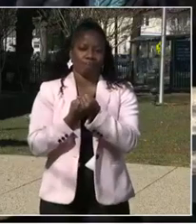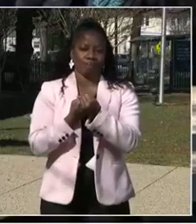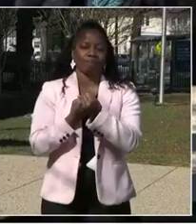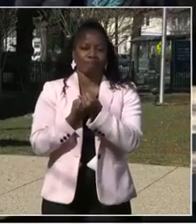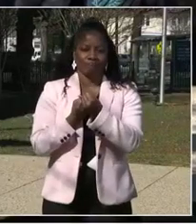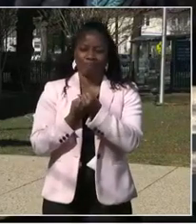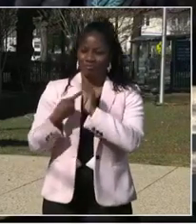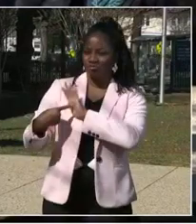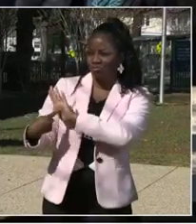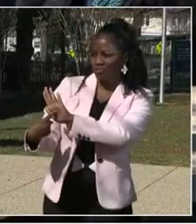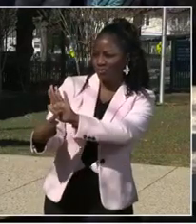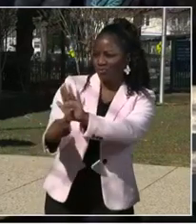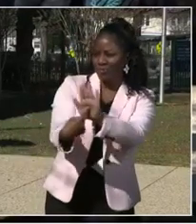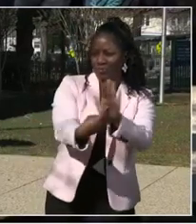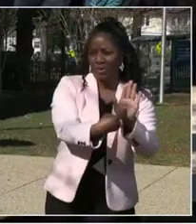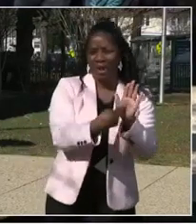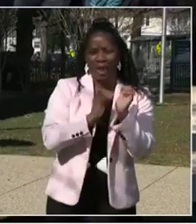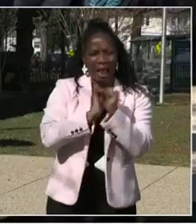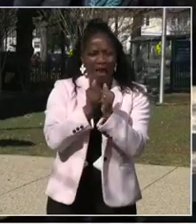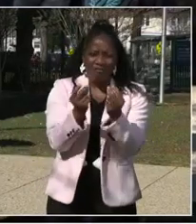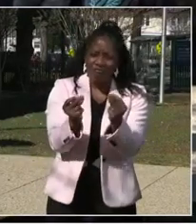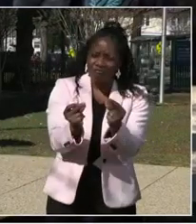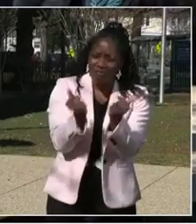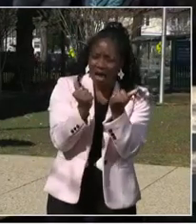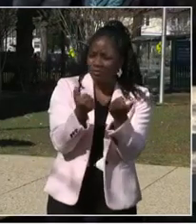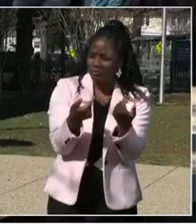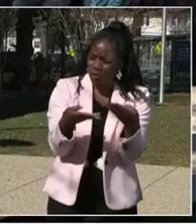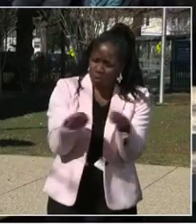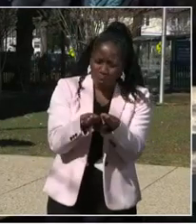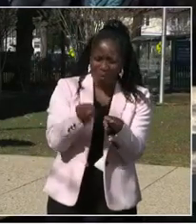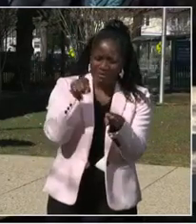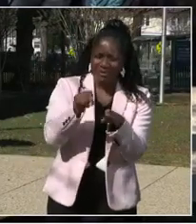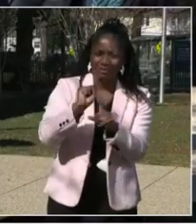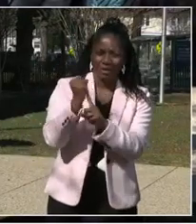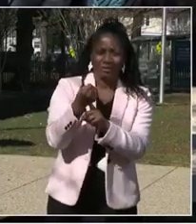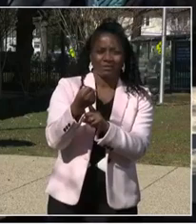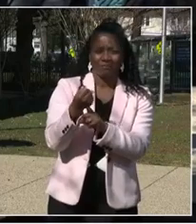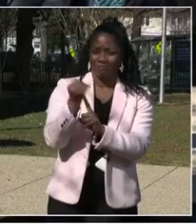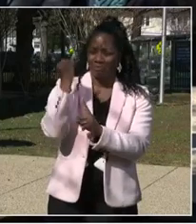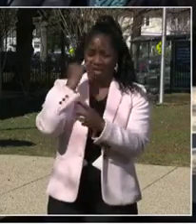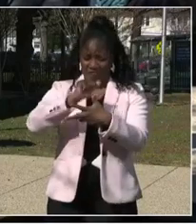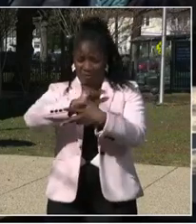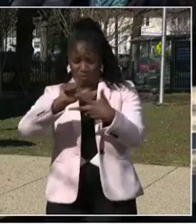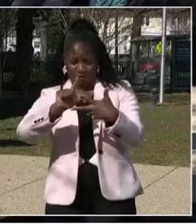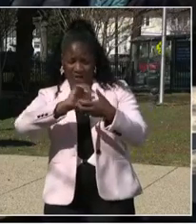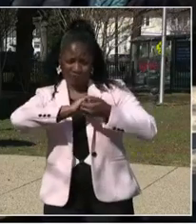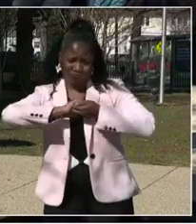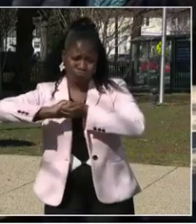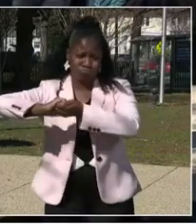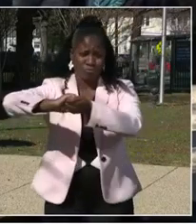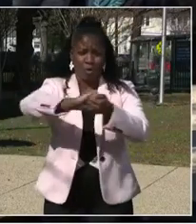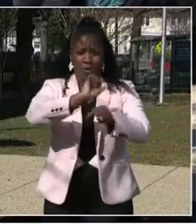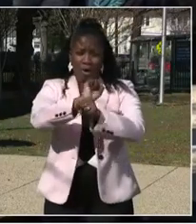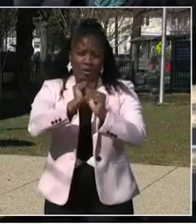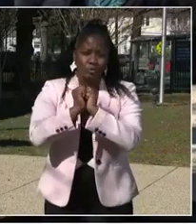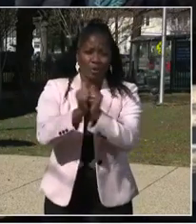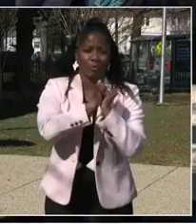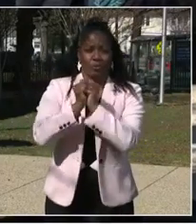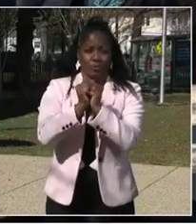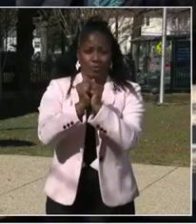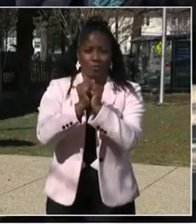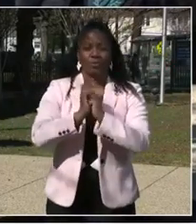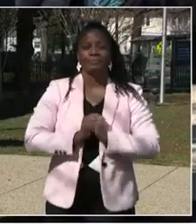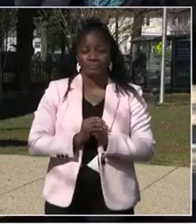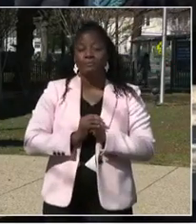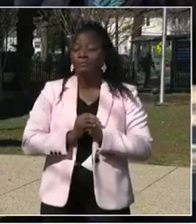It's a demonstration of how quickly we can close homicide cases when all three of those things are working together. I want